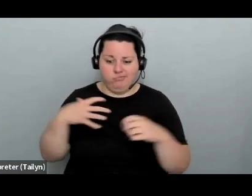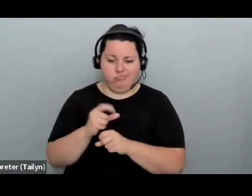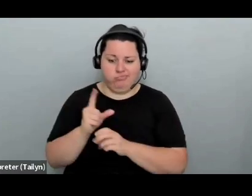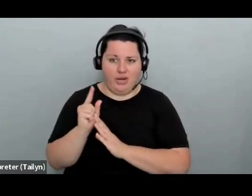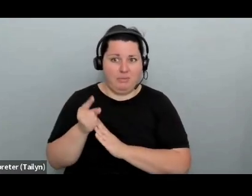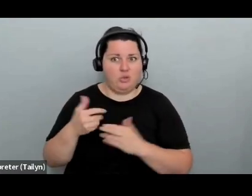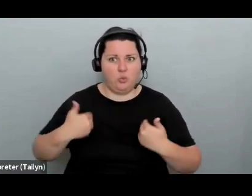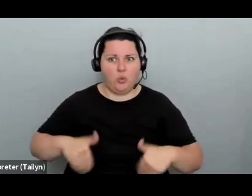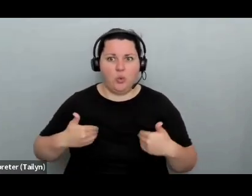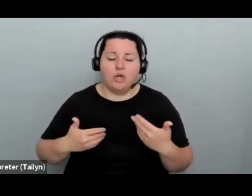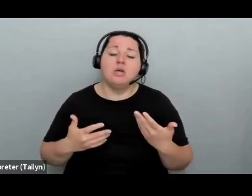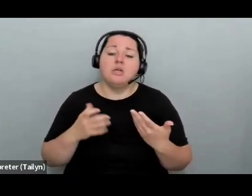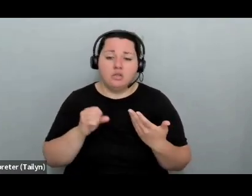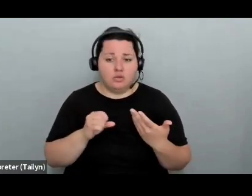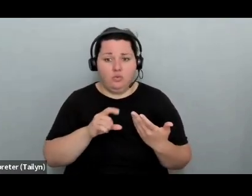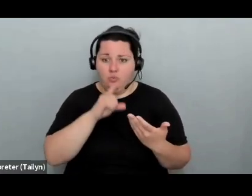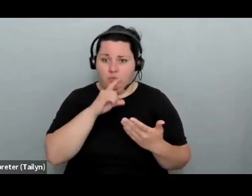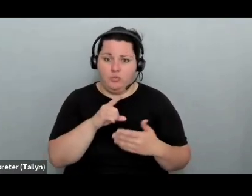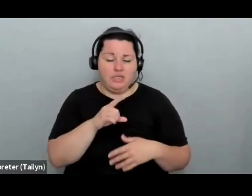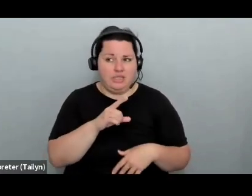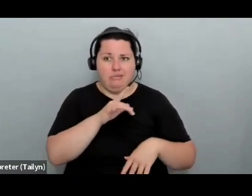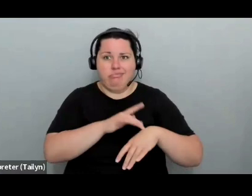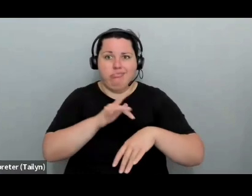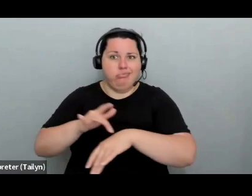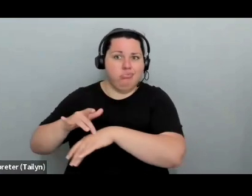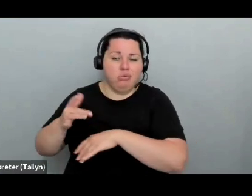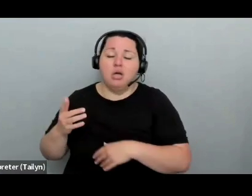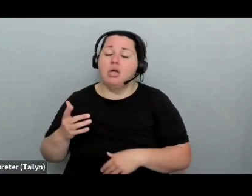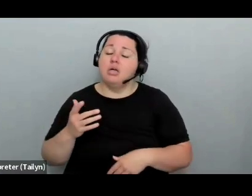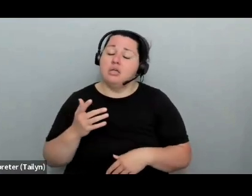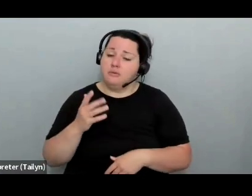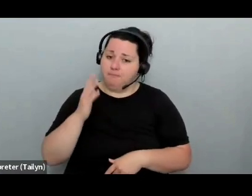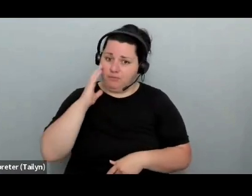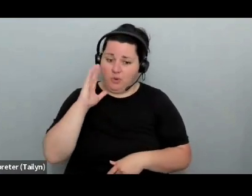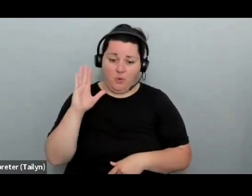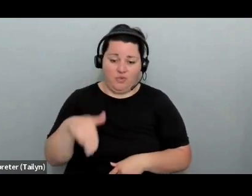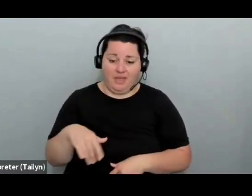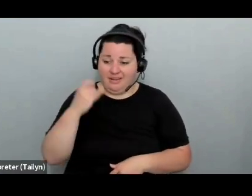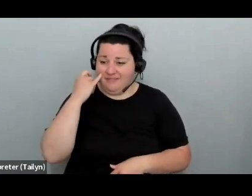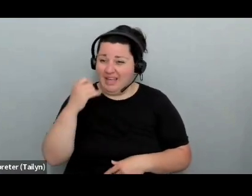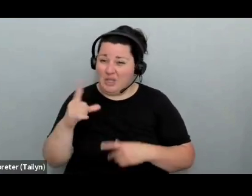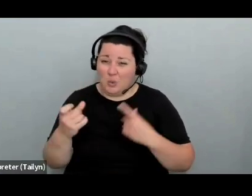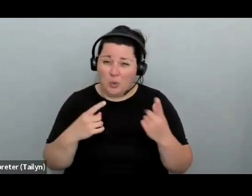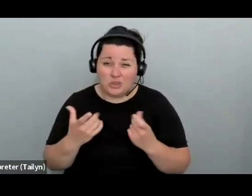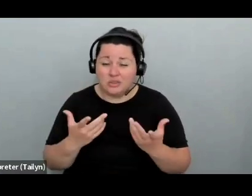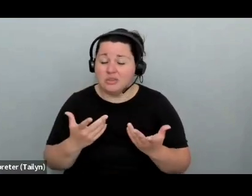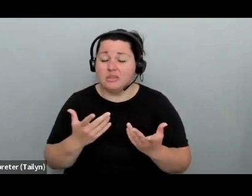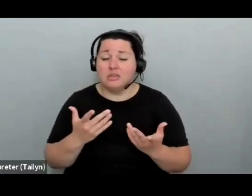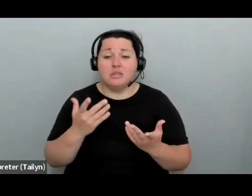minutes. So we're really going to be hitting the high notes, but please know if you have any questions or you would like